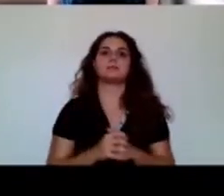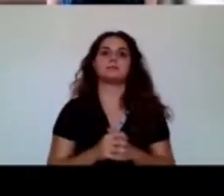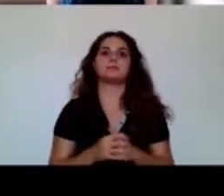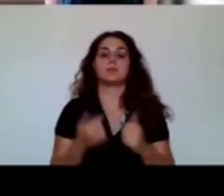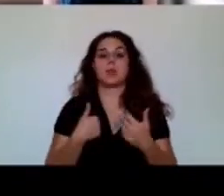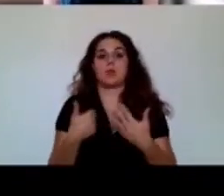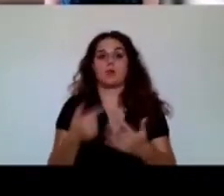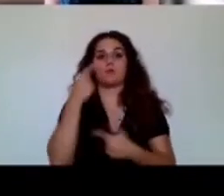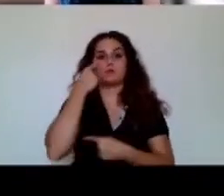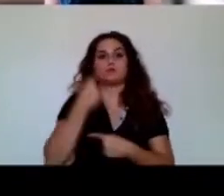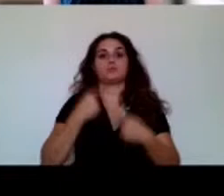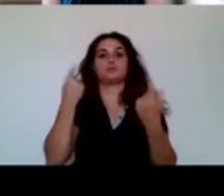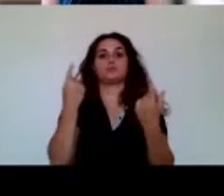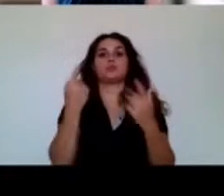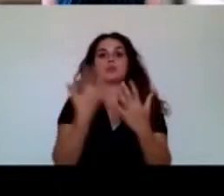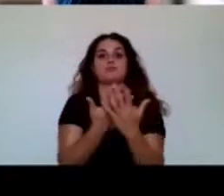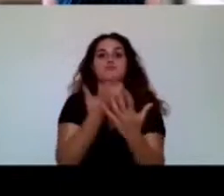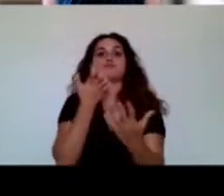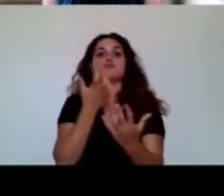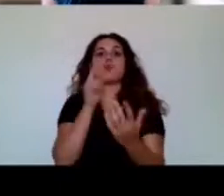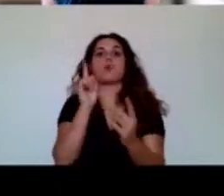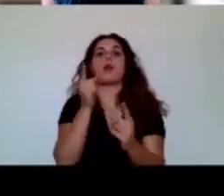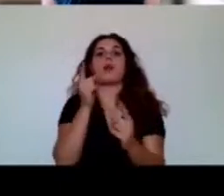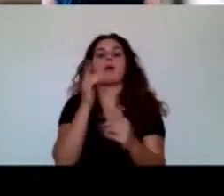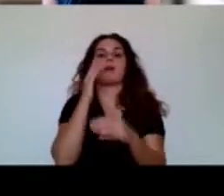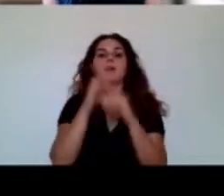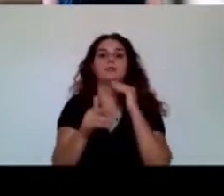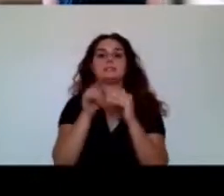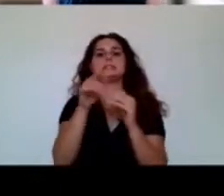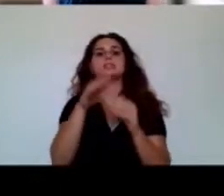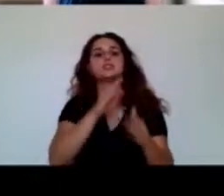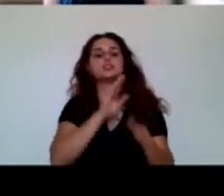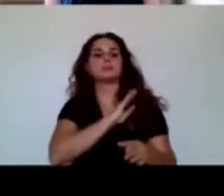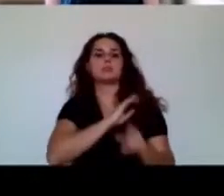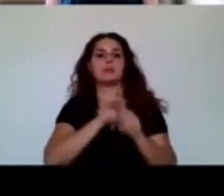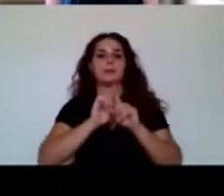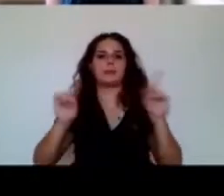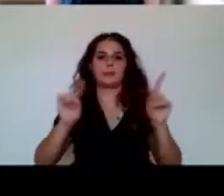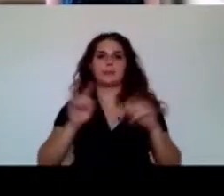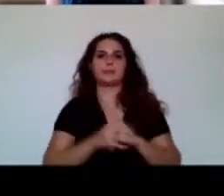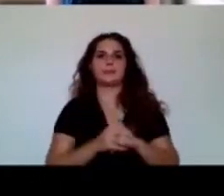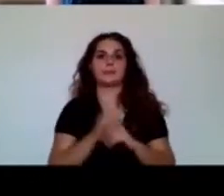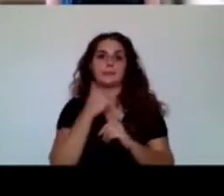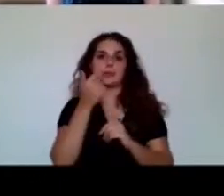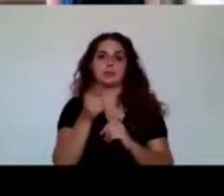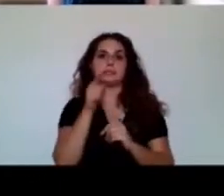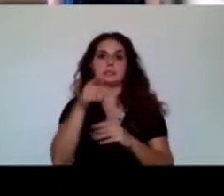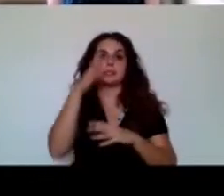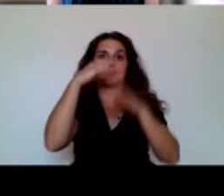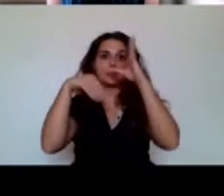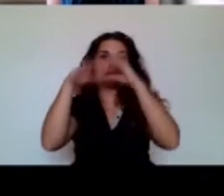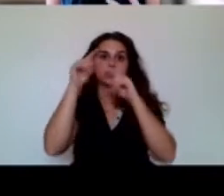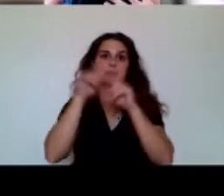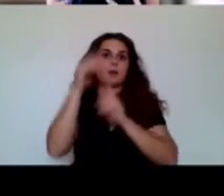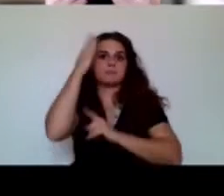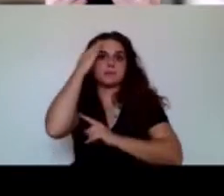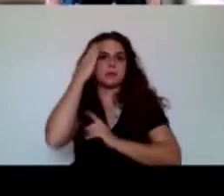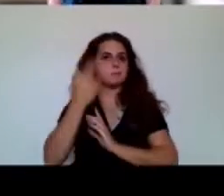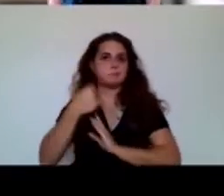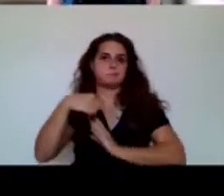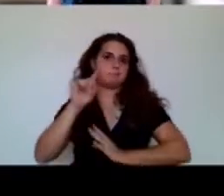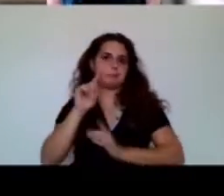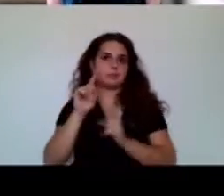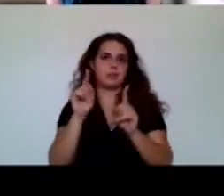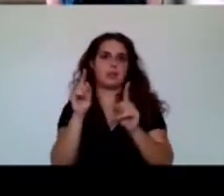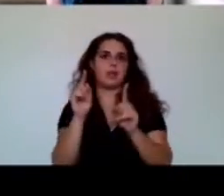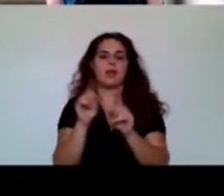show you that by highlighting what happens in a slightly different experiment. So I mentioned that this kind of learning is unconscious. It's an